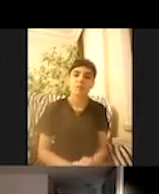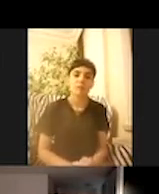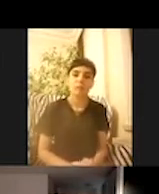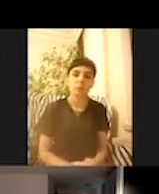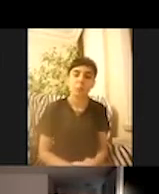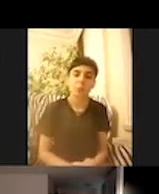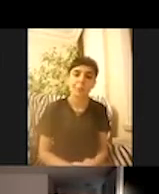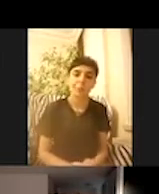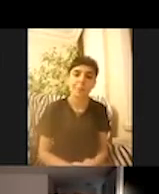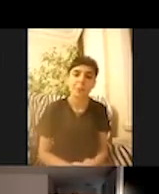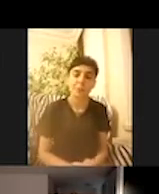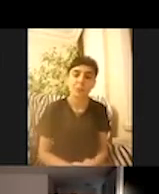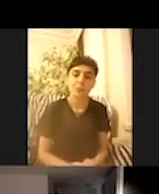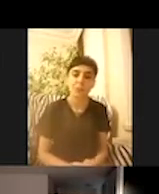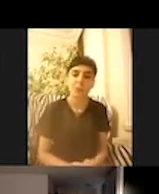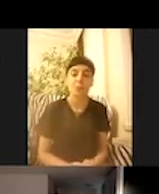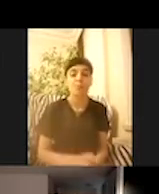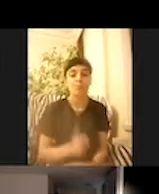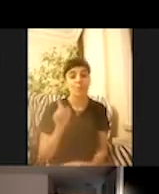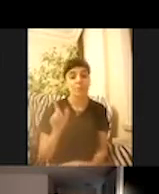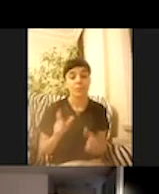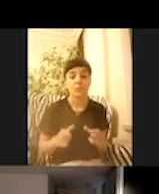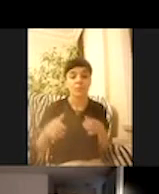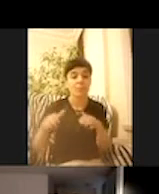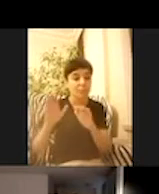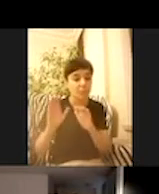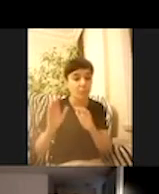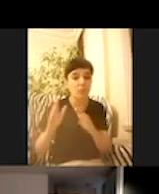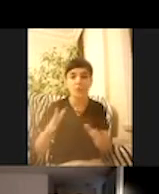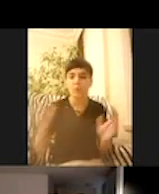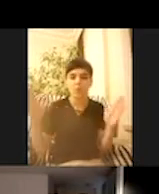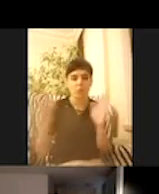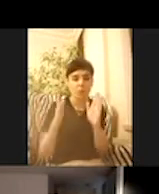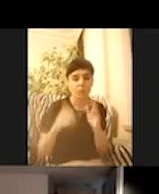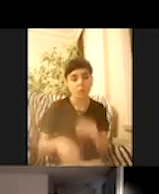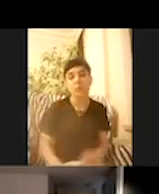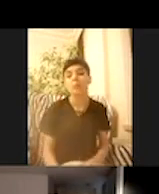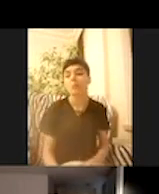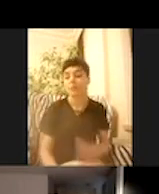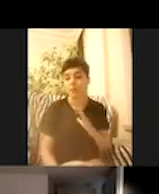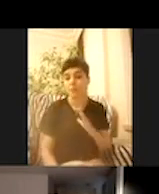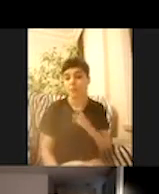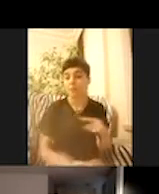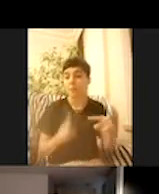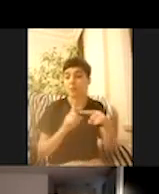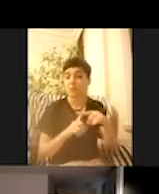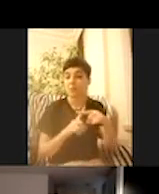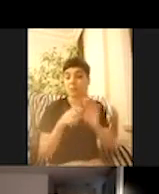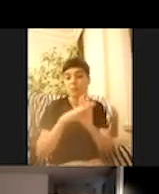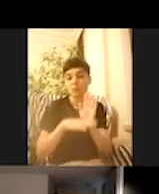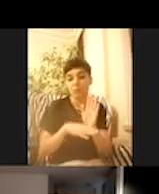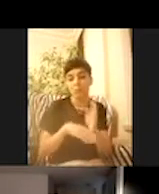the Christianity, right? Like the colonial Christianity norms, and then how in the Netherlands Christianity is never seen as much